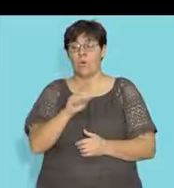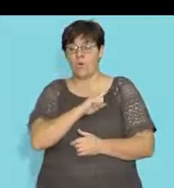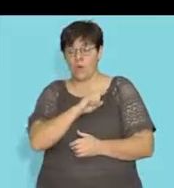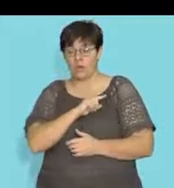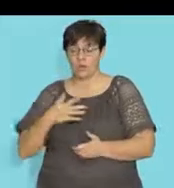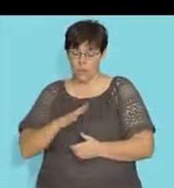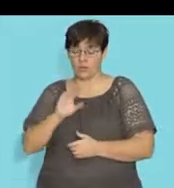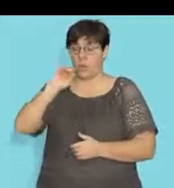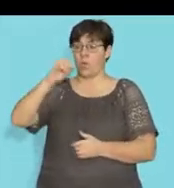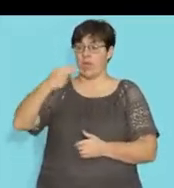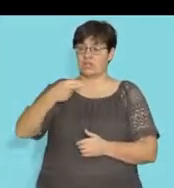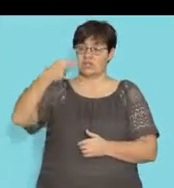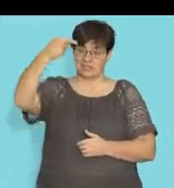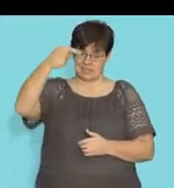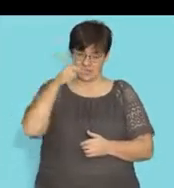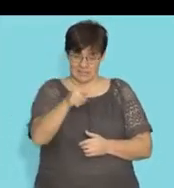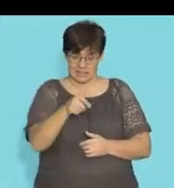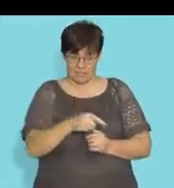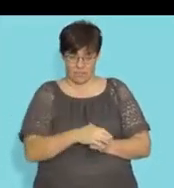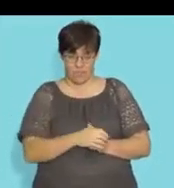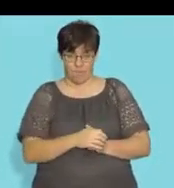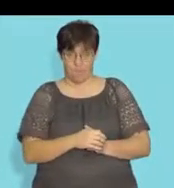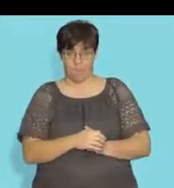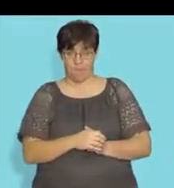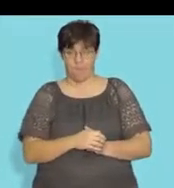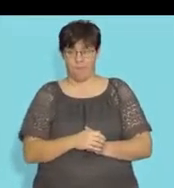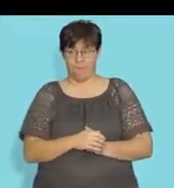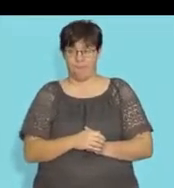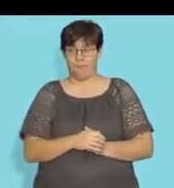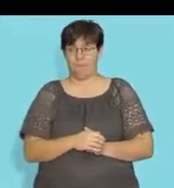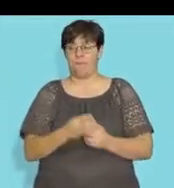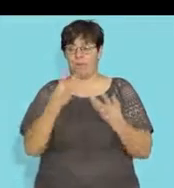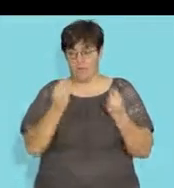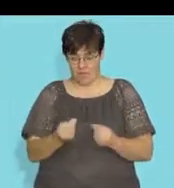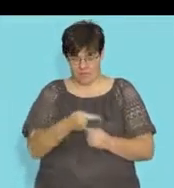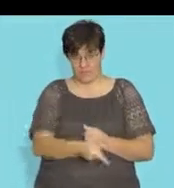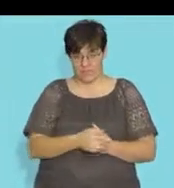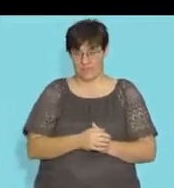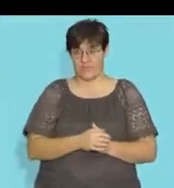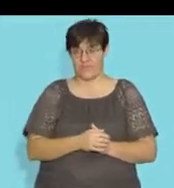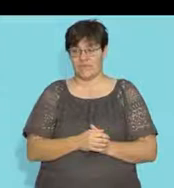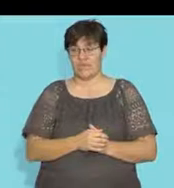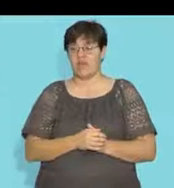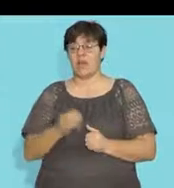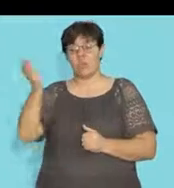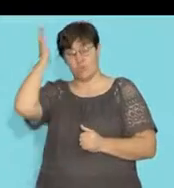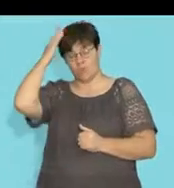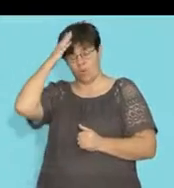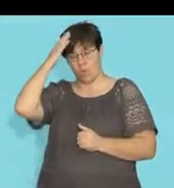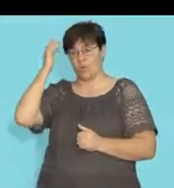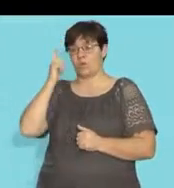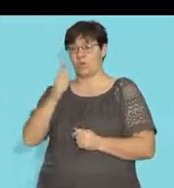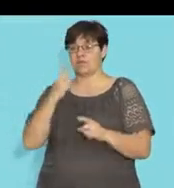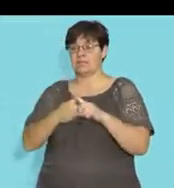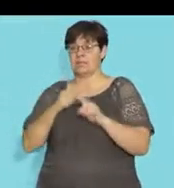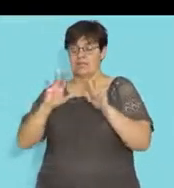to work out the hydroxide ion concentration. We have that, and we know this is